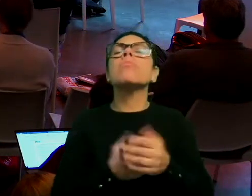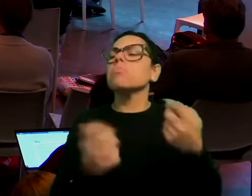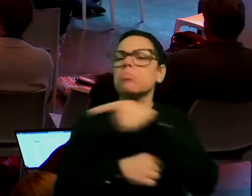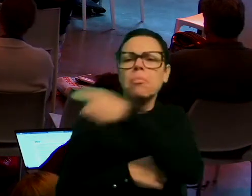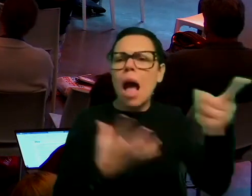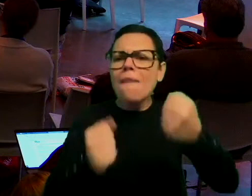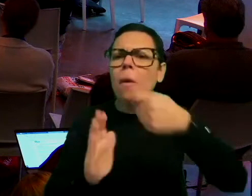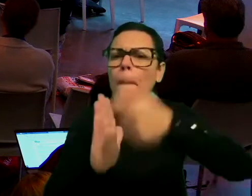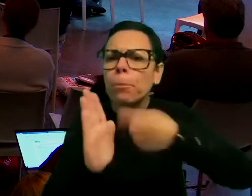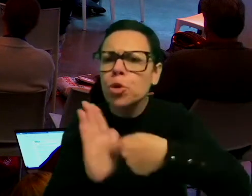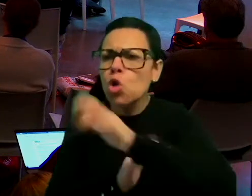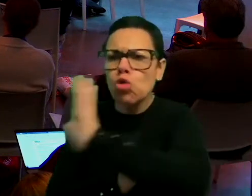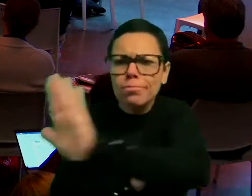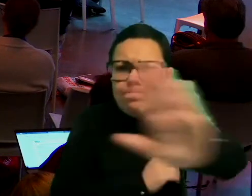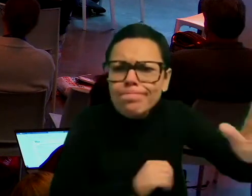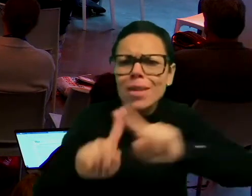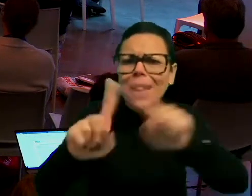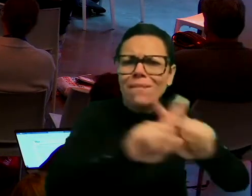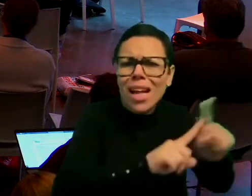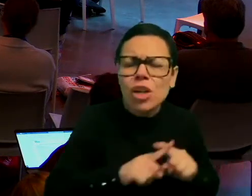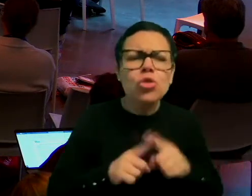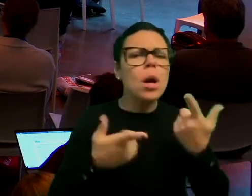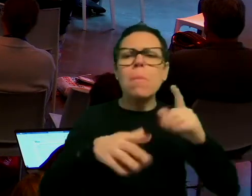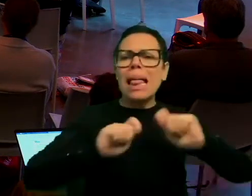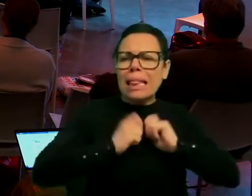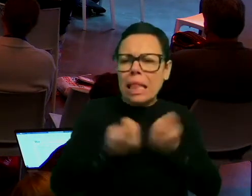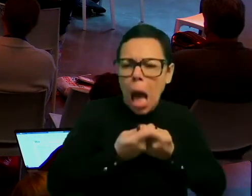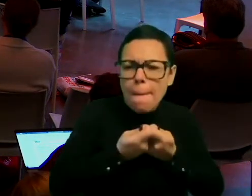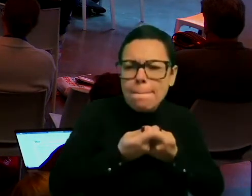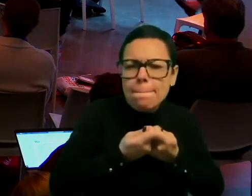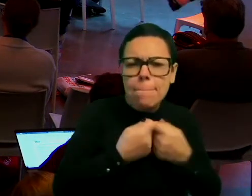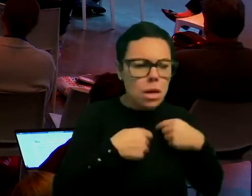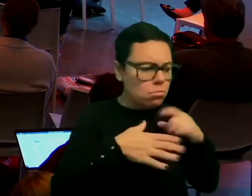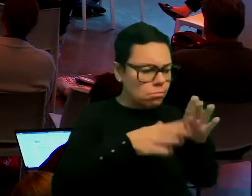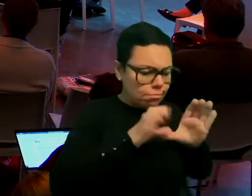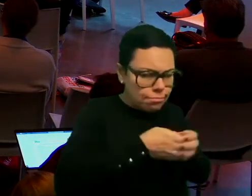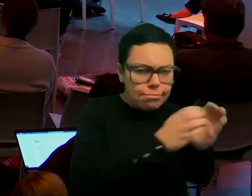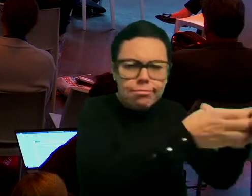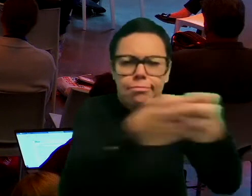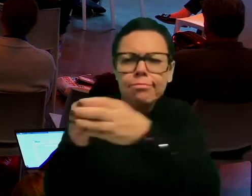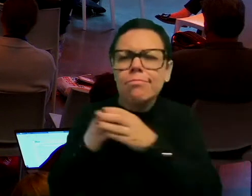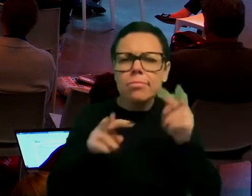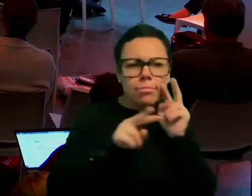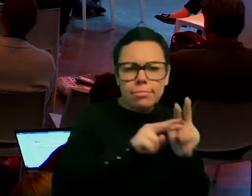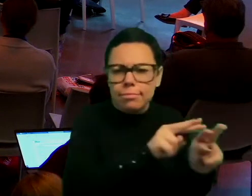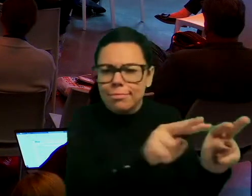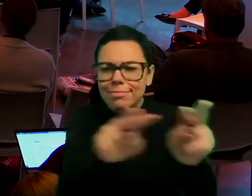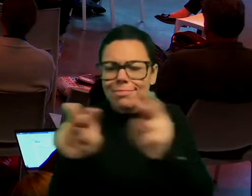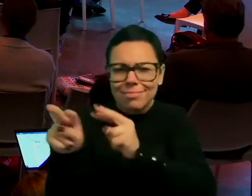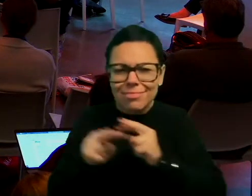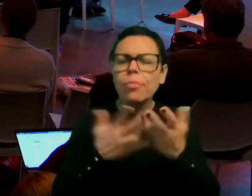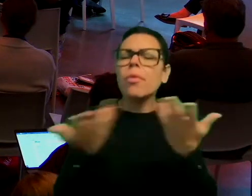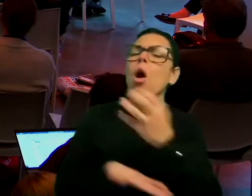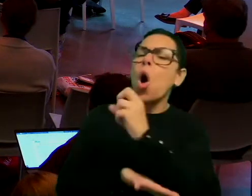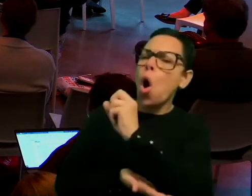new kind of instrument. We have Erasmus for civil servants. Okay, and it's scientifically backed. There's